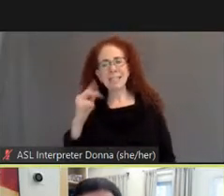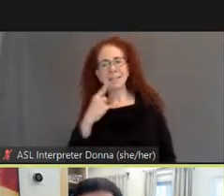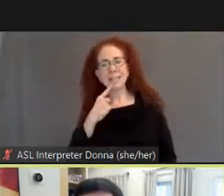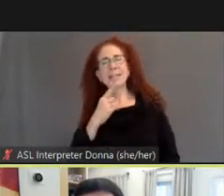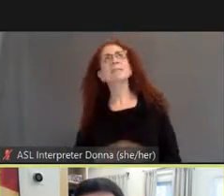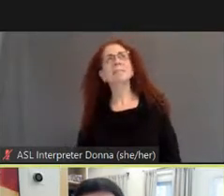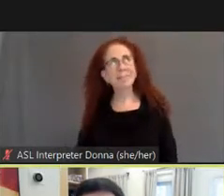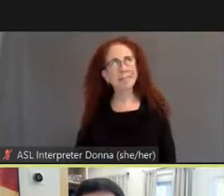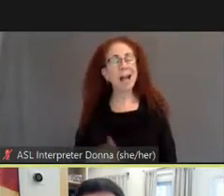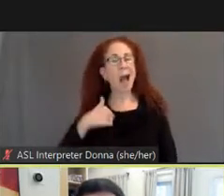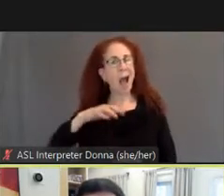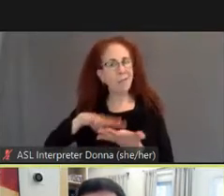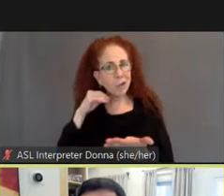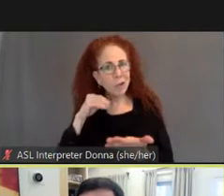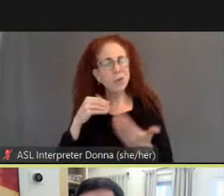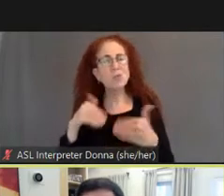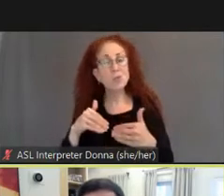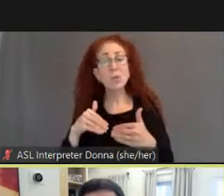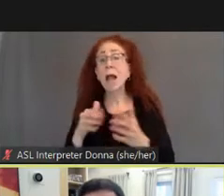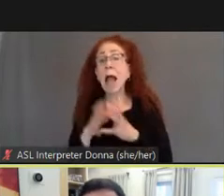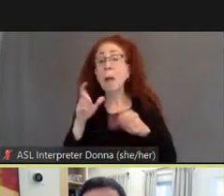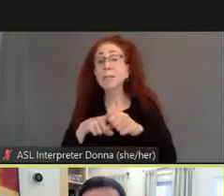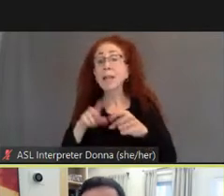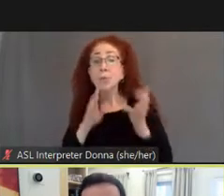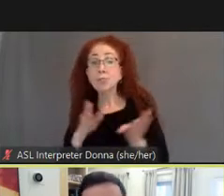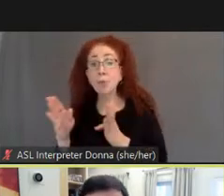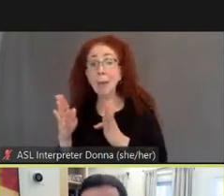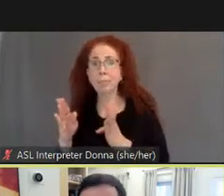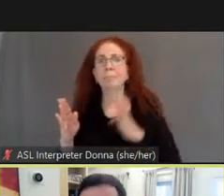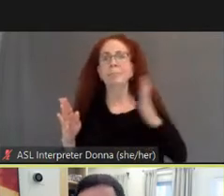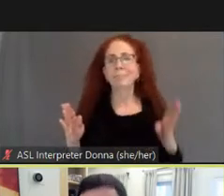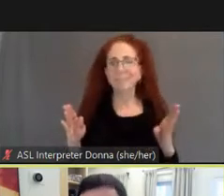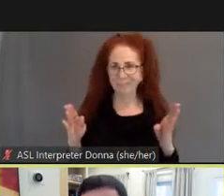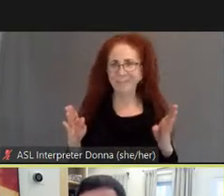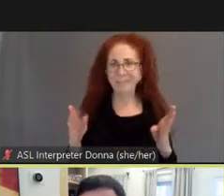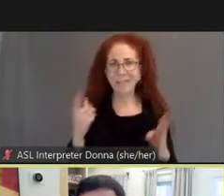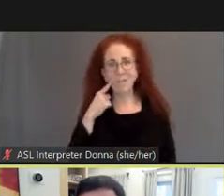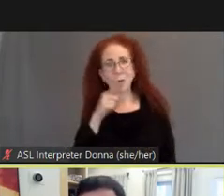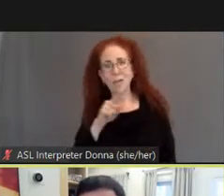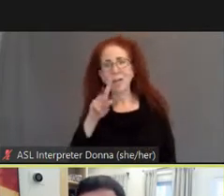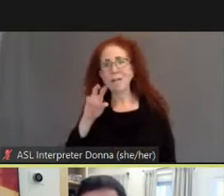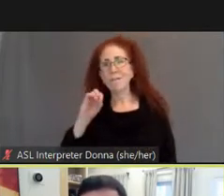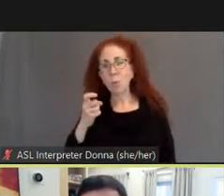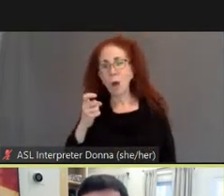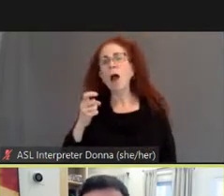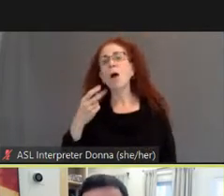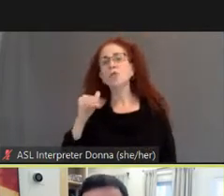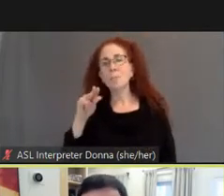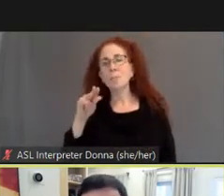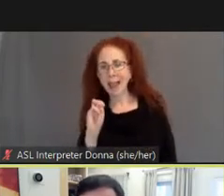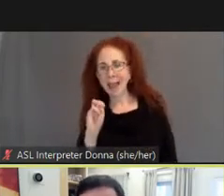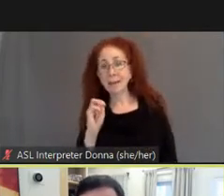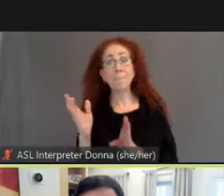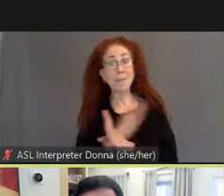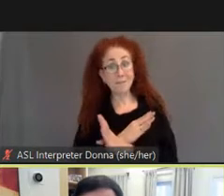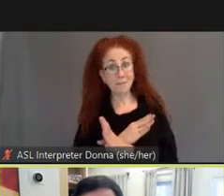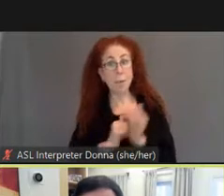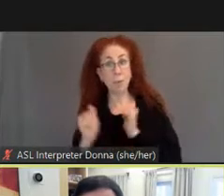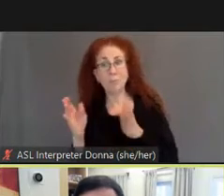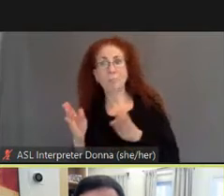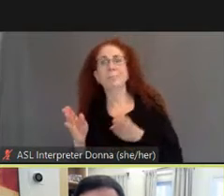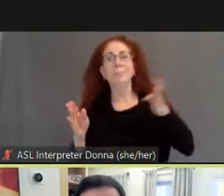about how much time is needed in advance of when La Voix Humaine is going to be released, and to really, you said it in your